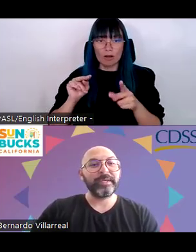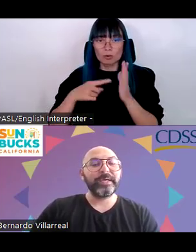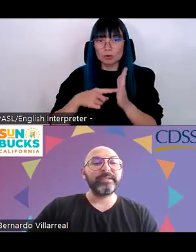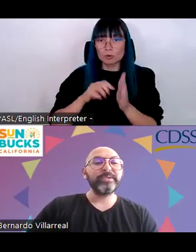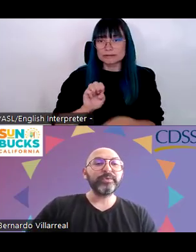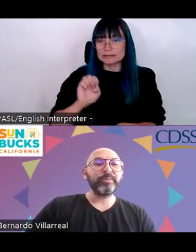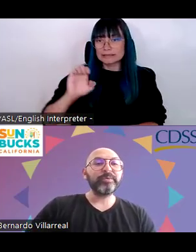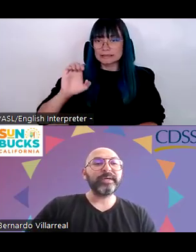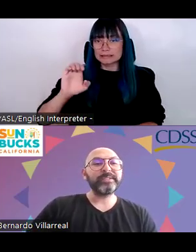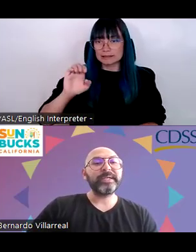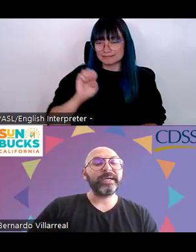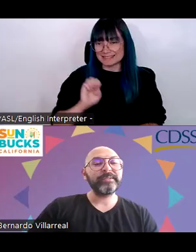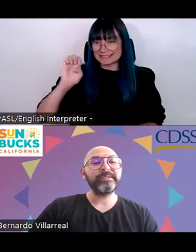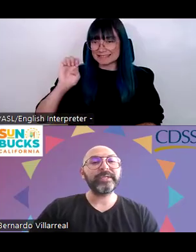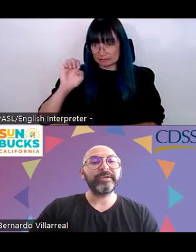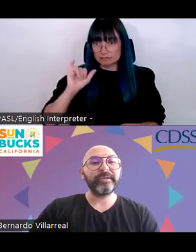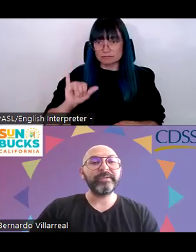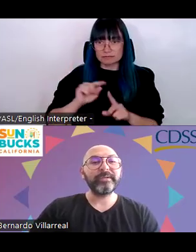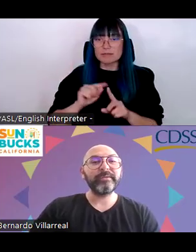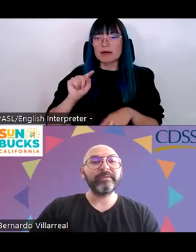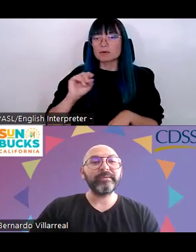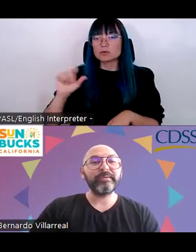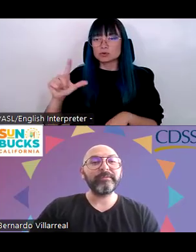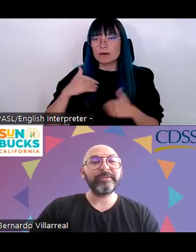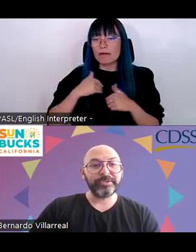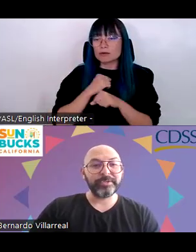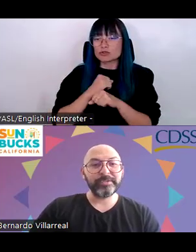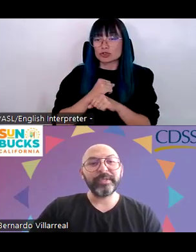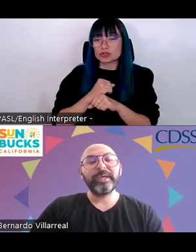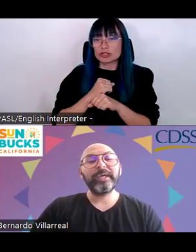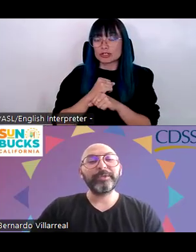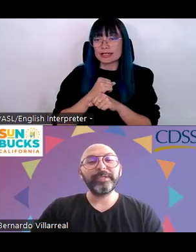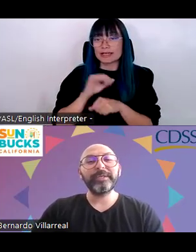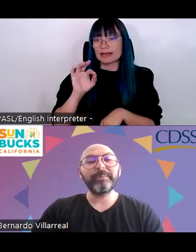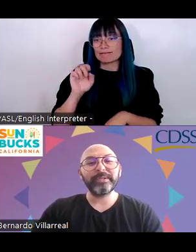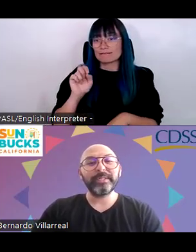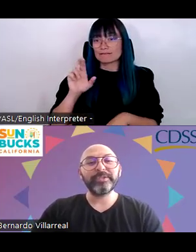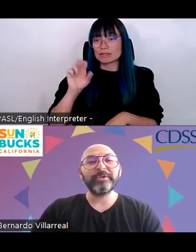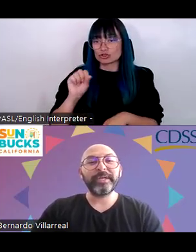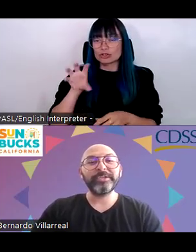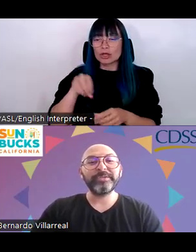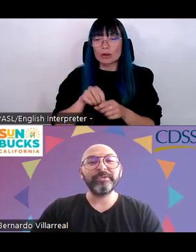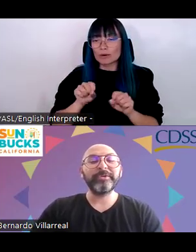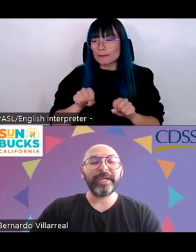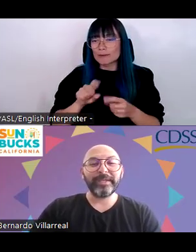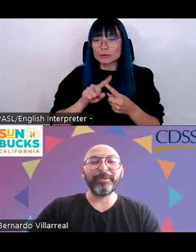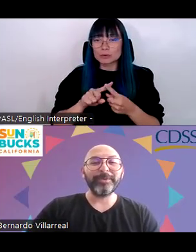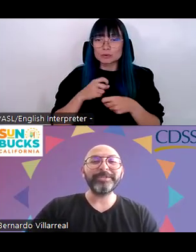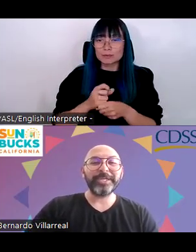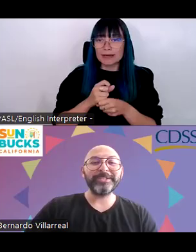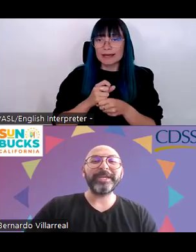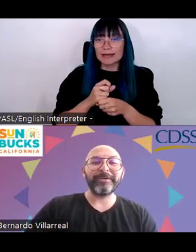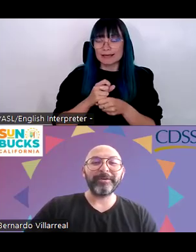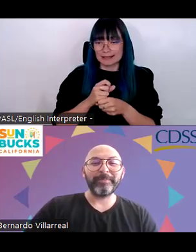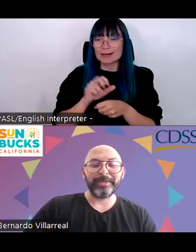slide. This tool provides enhanced security features, including the ability to